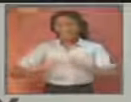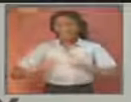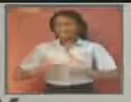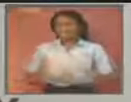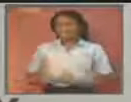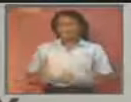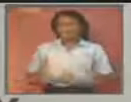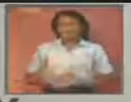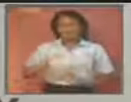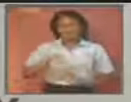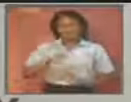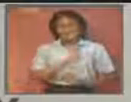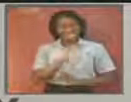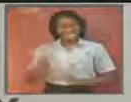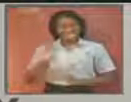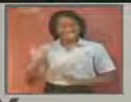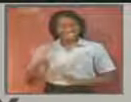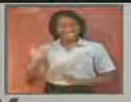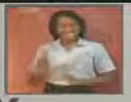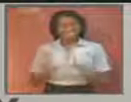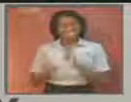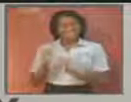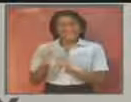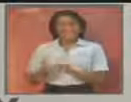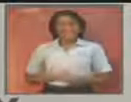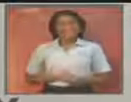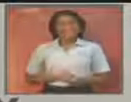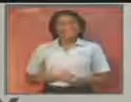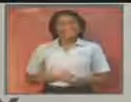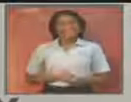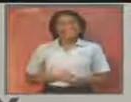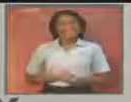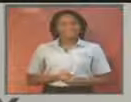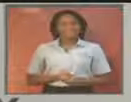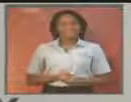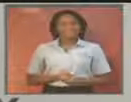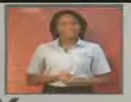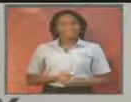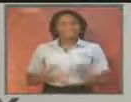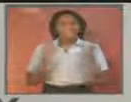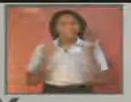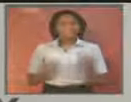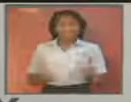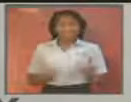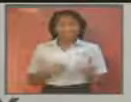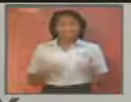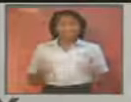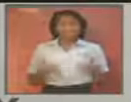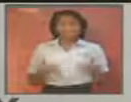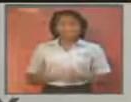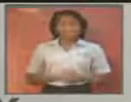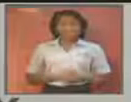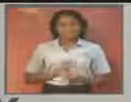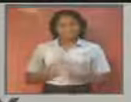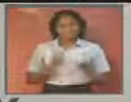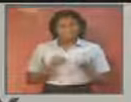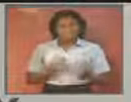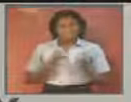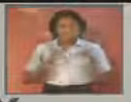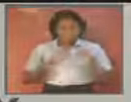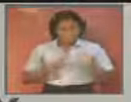throughout the eastern region and our centers. Allow me to highlight that we are in fact seeing a